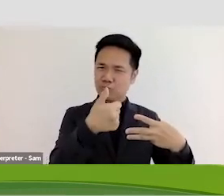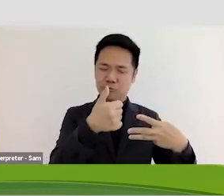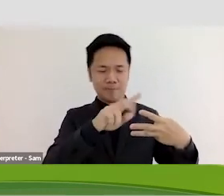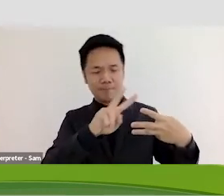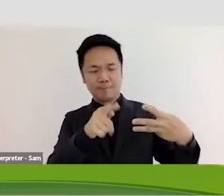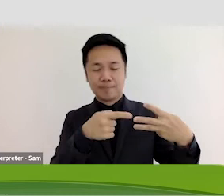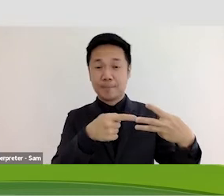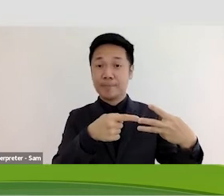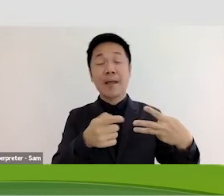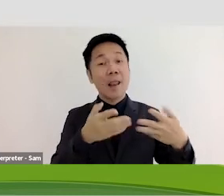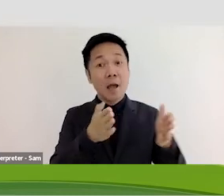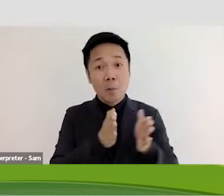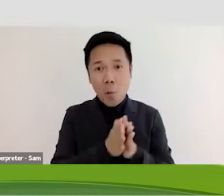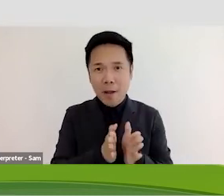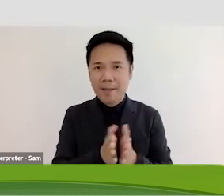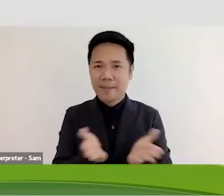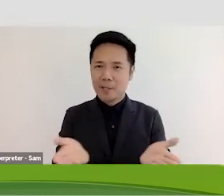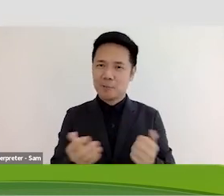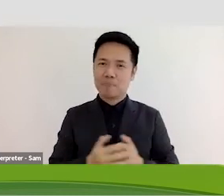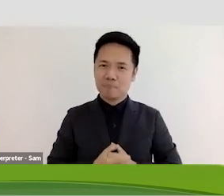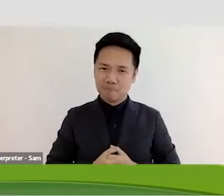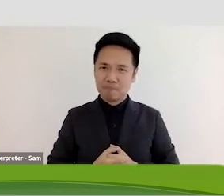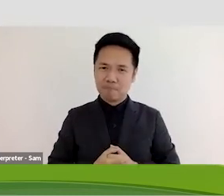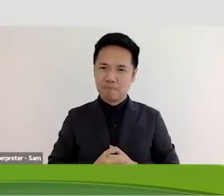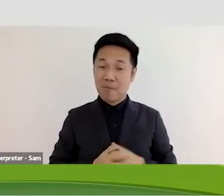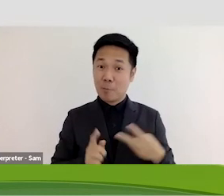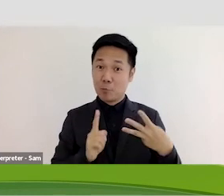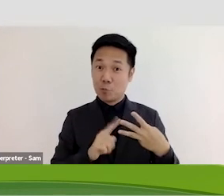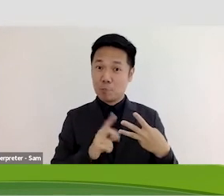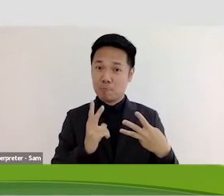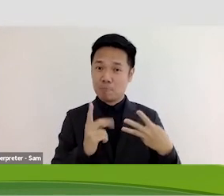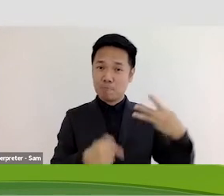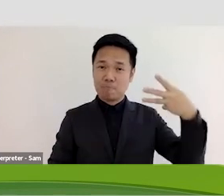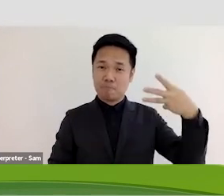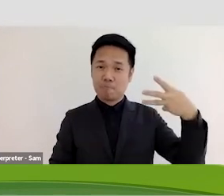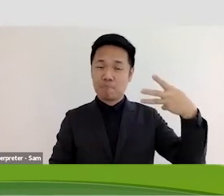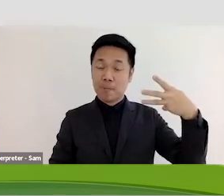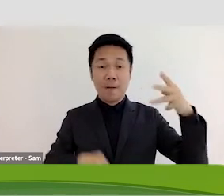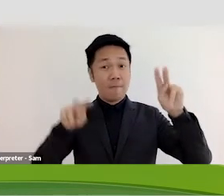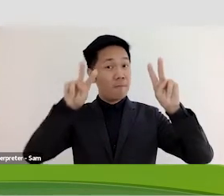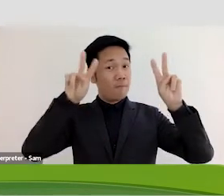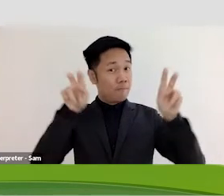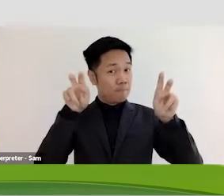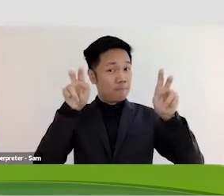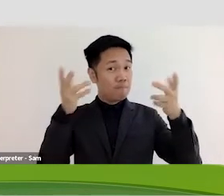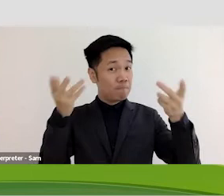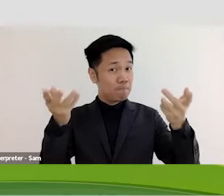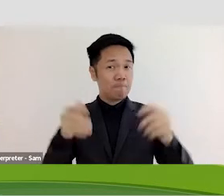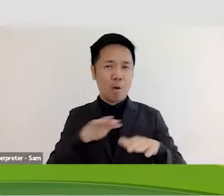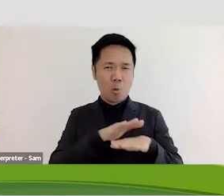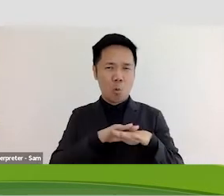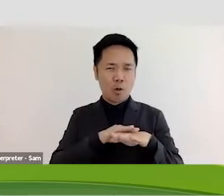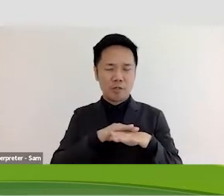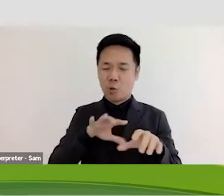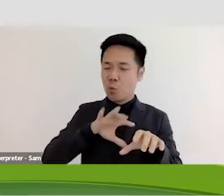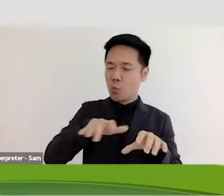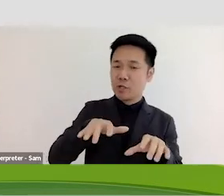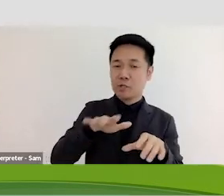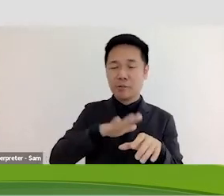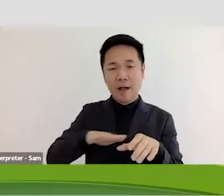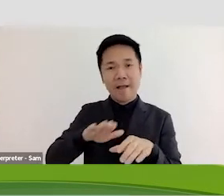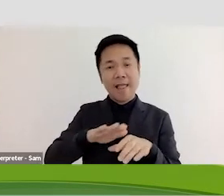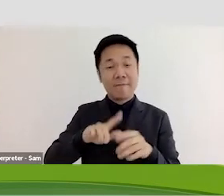some of the recommendations for session 2, which focused on the regional, national, gender